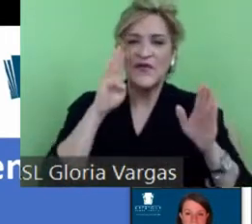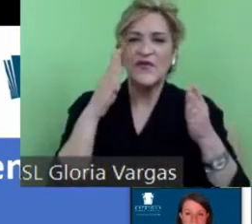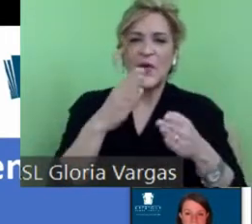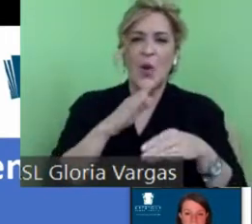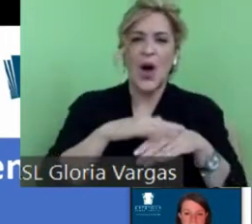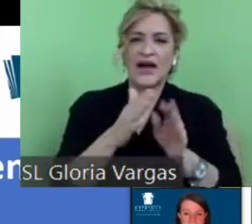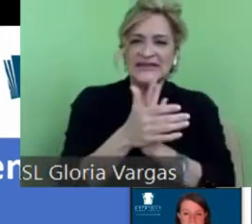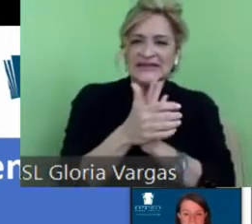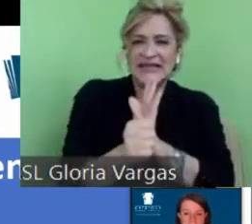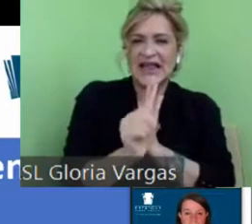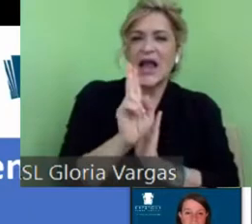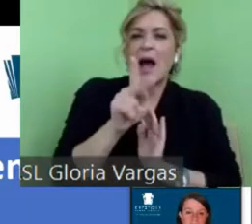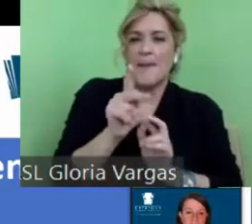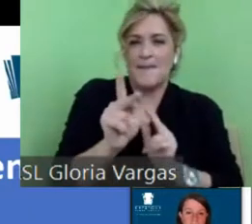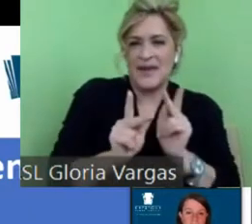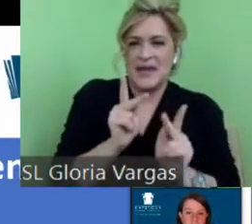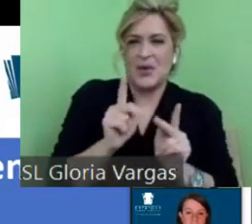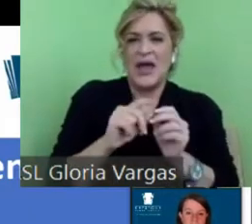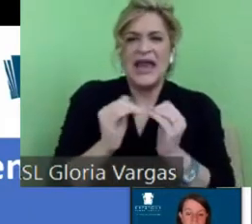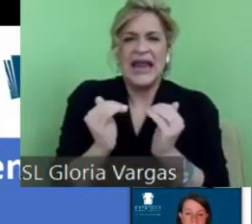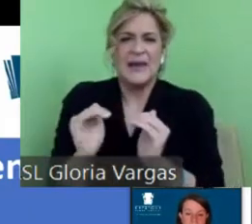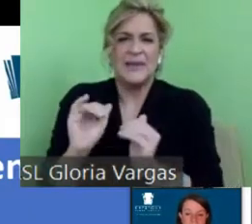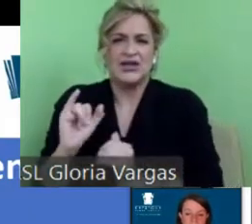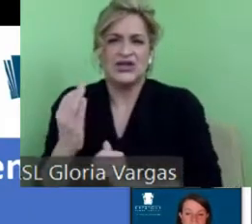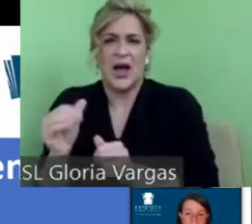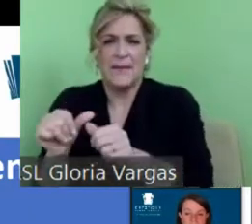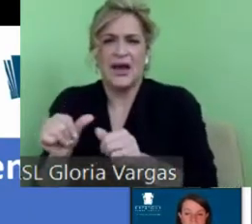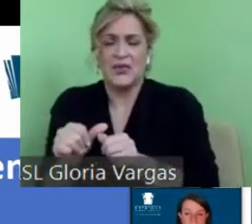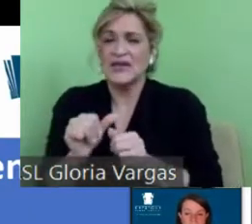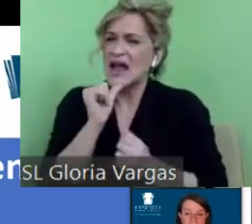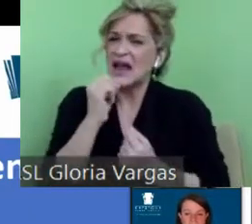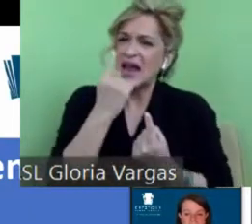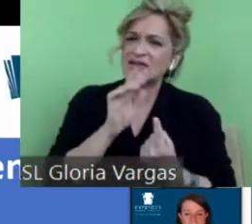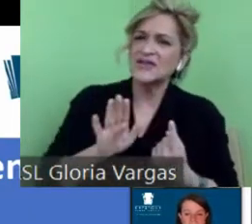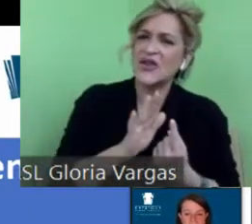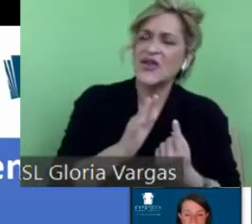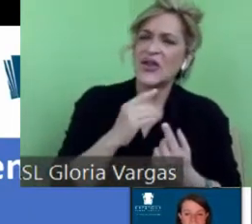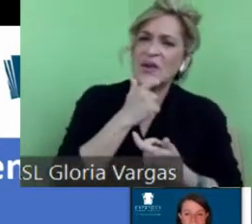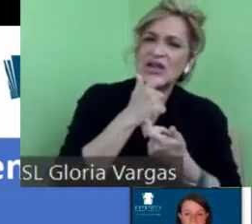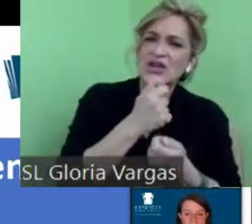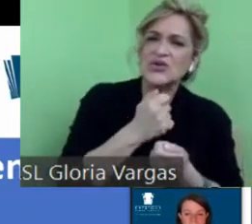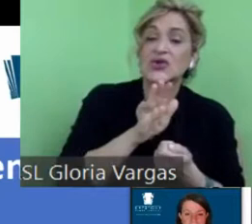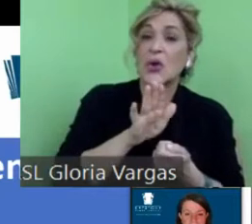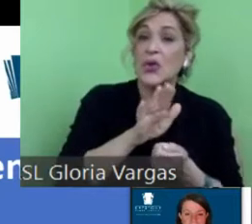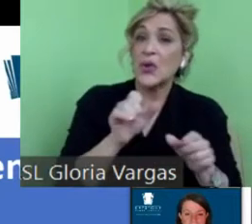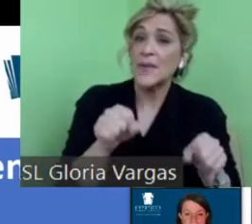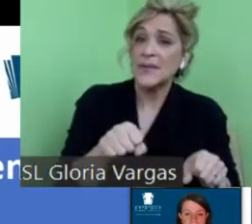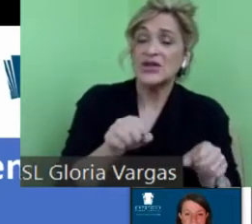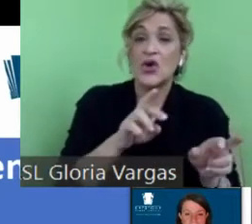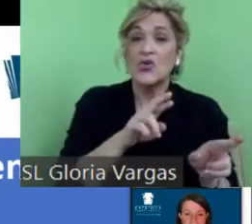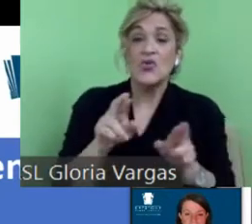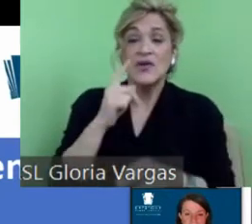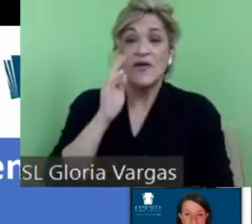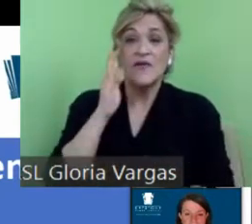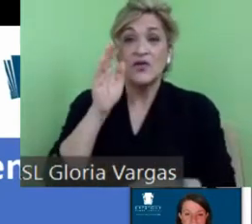up people in limited job areas without considering their interests or abilities in readiness for a future job